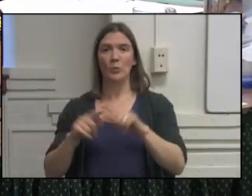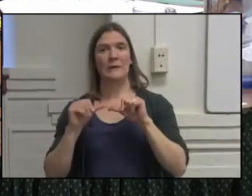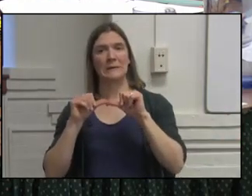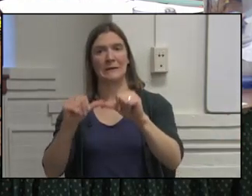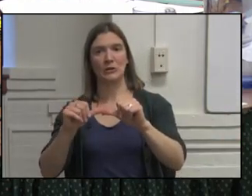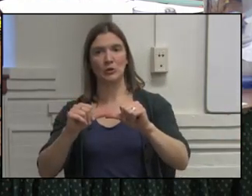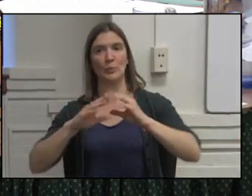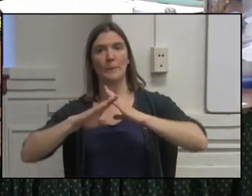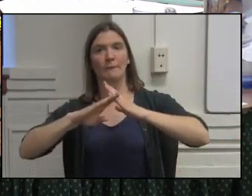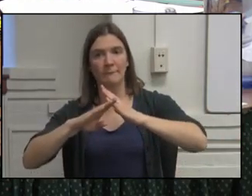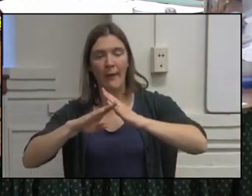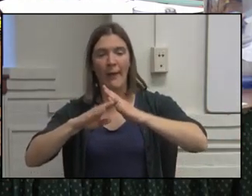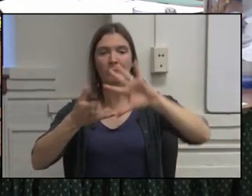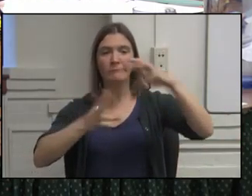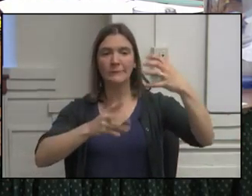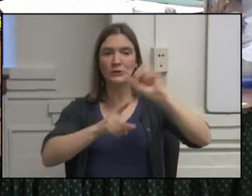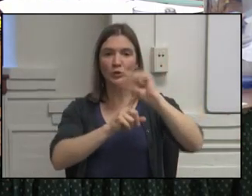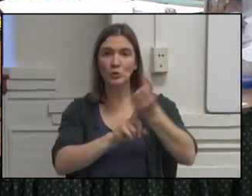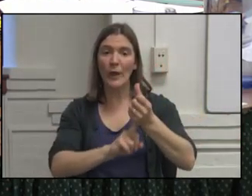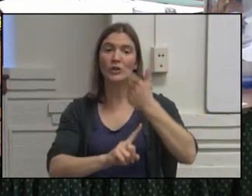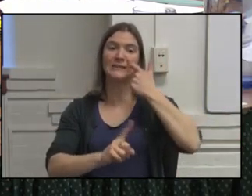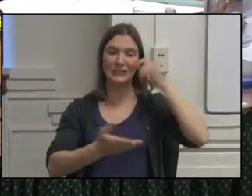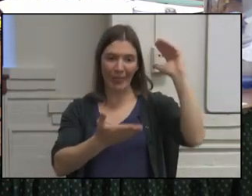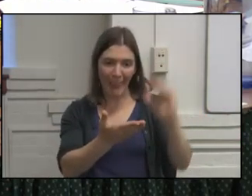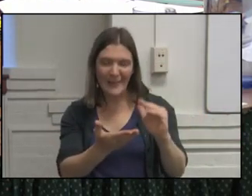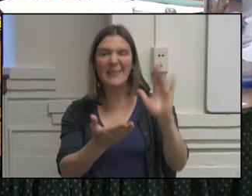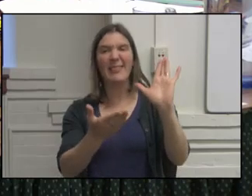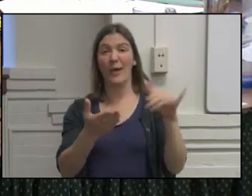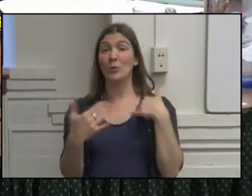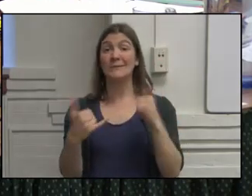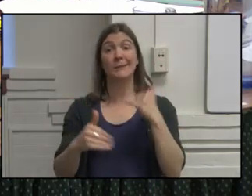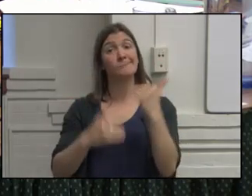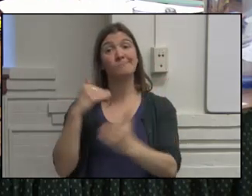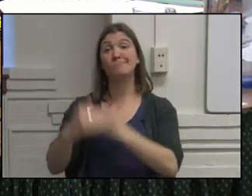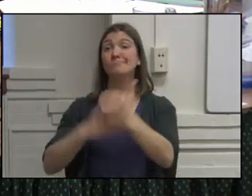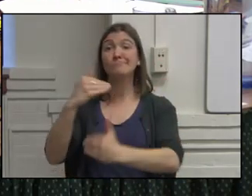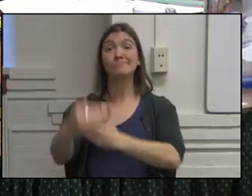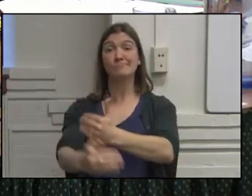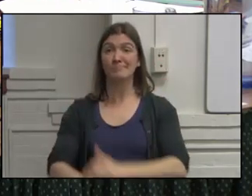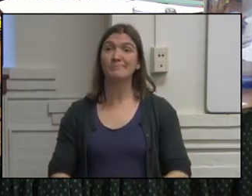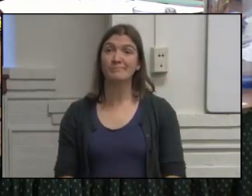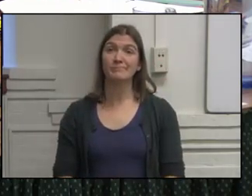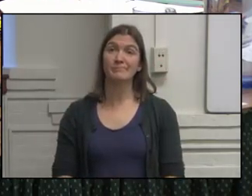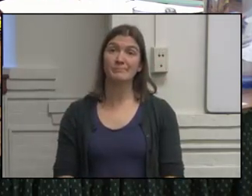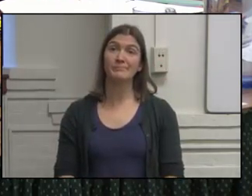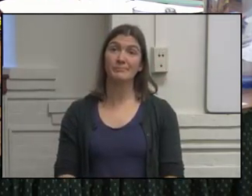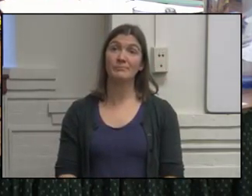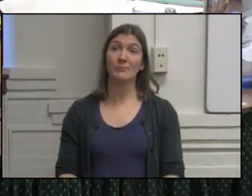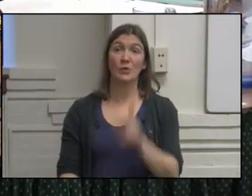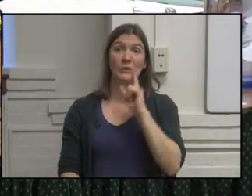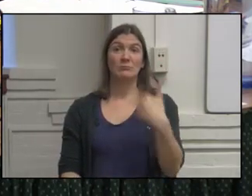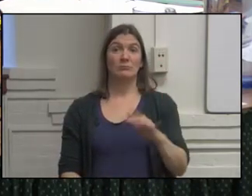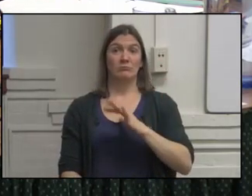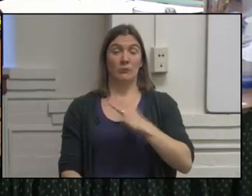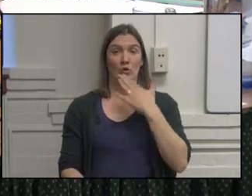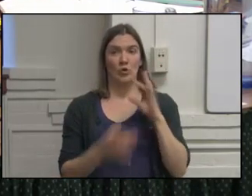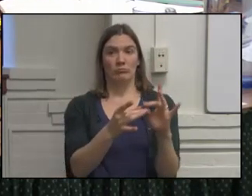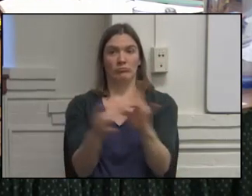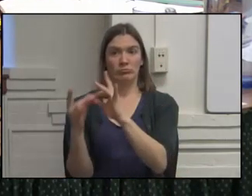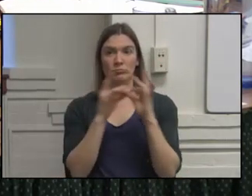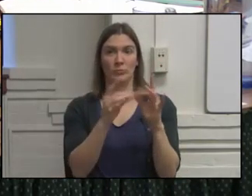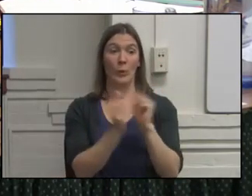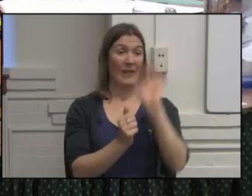continuing drug addiction issues we have here in town, and an incredible coordination happened